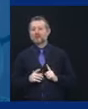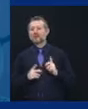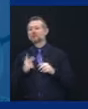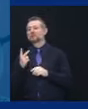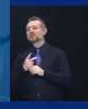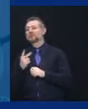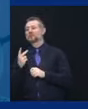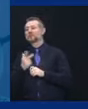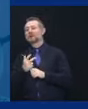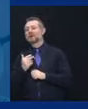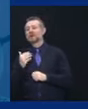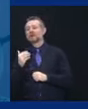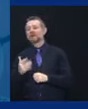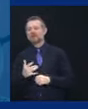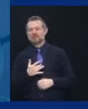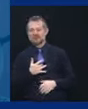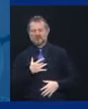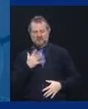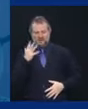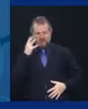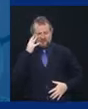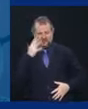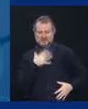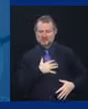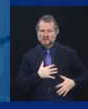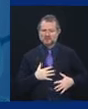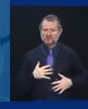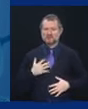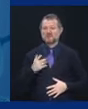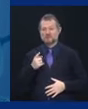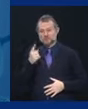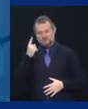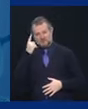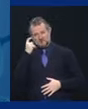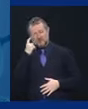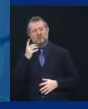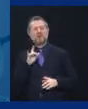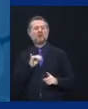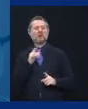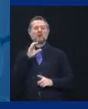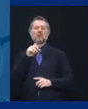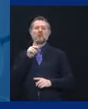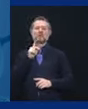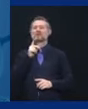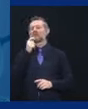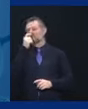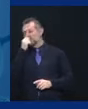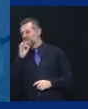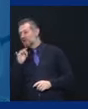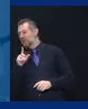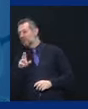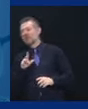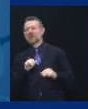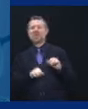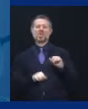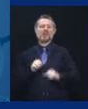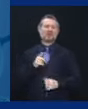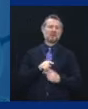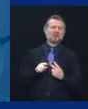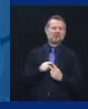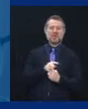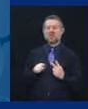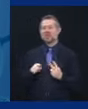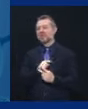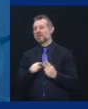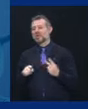ill. You think maybe it's just a cold, maybe it's the flu. Several days later, you're more